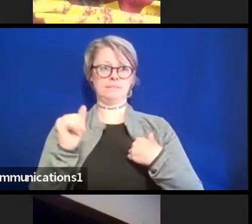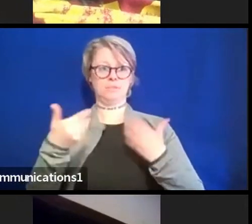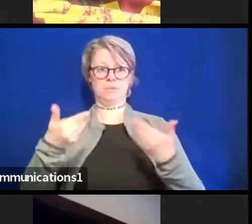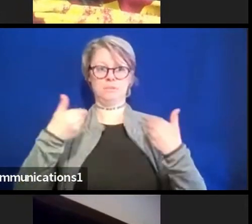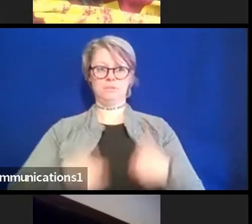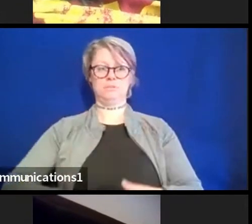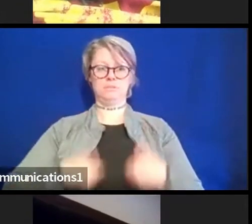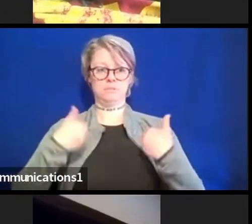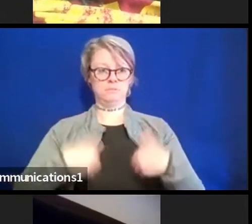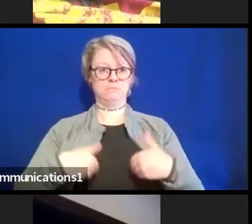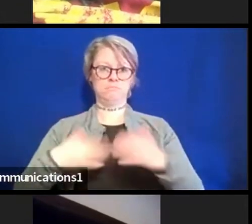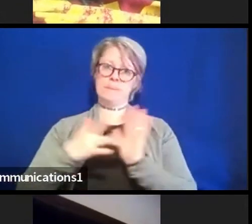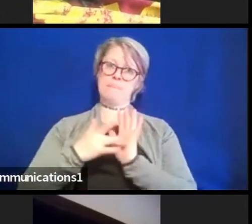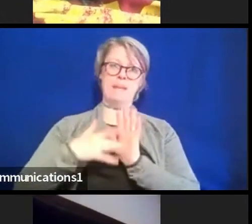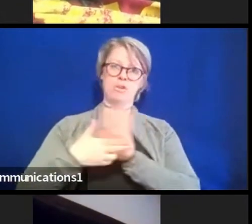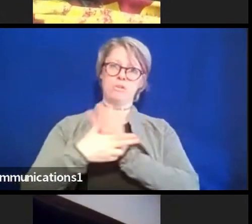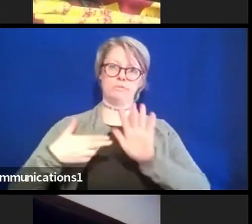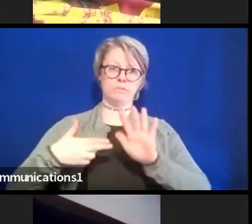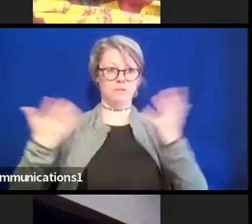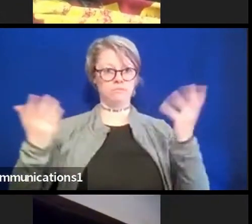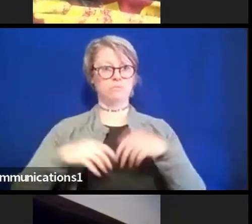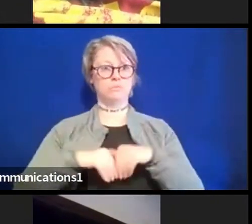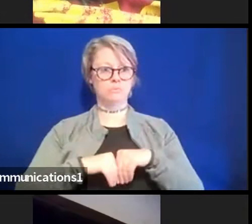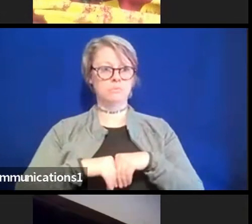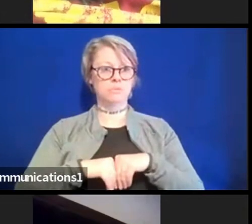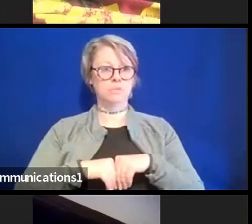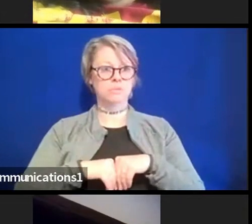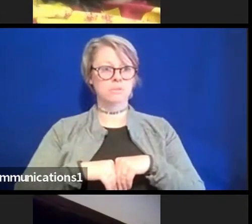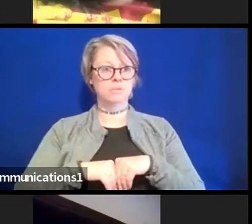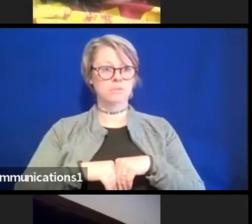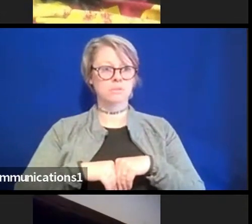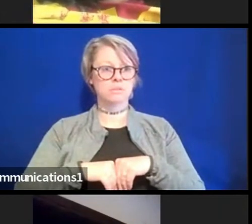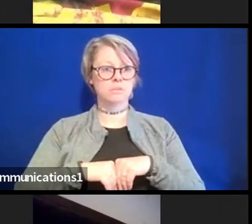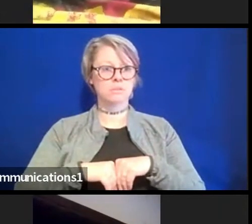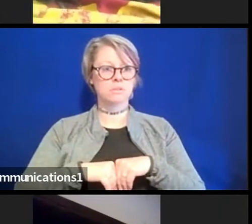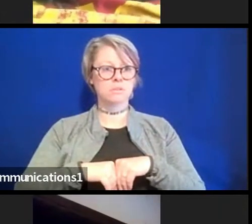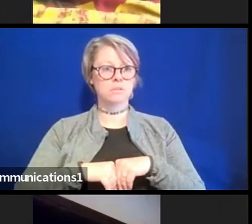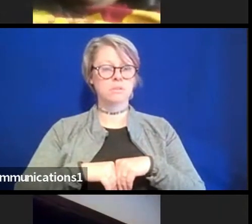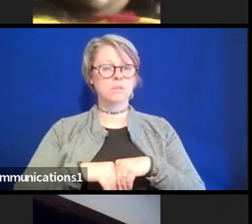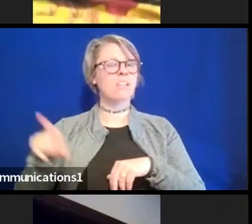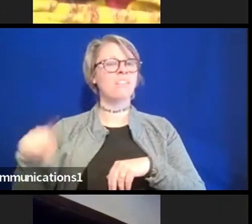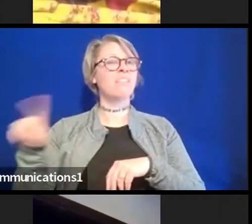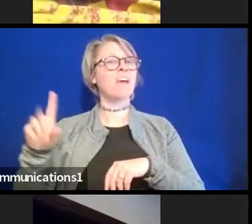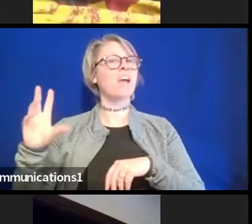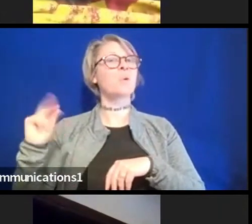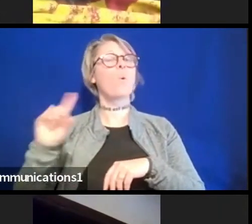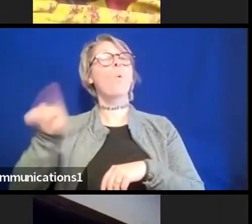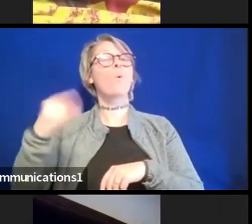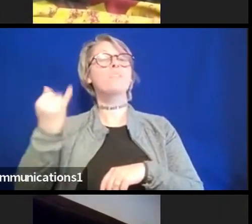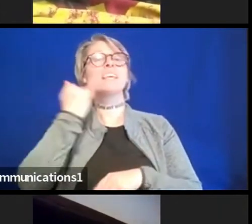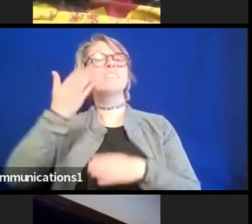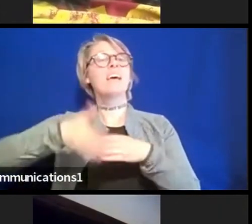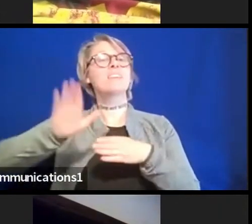considered to have a medical condition. They kept saying it's just at the end of your life. And we